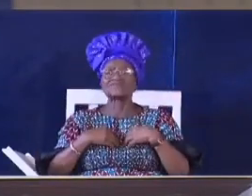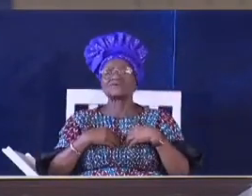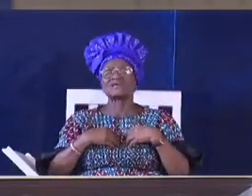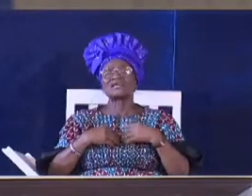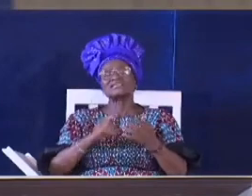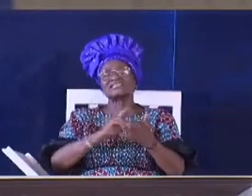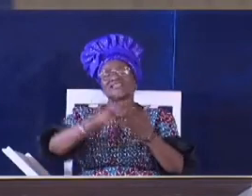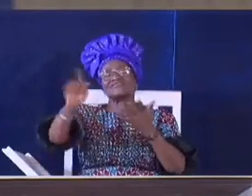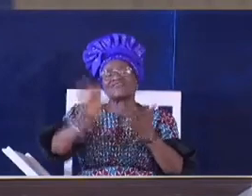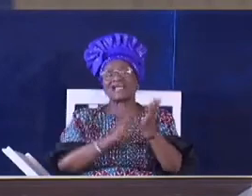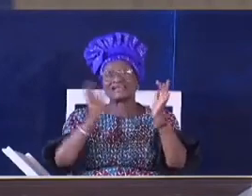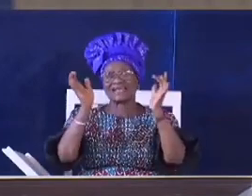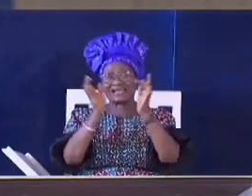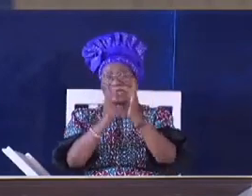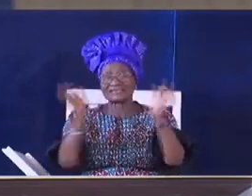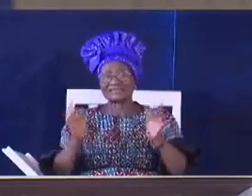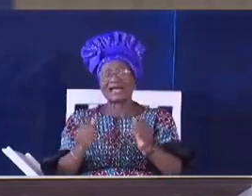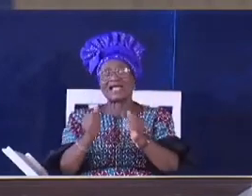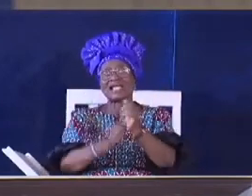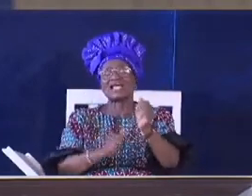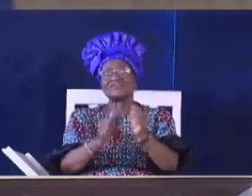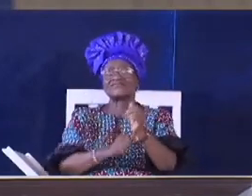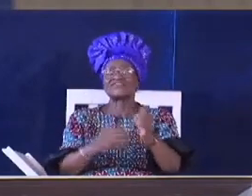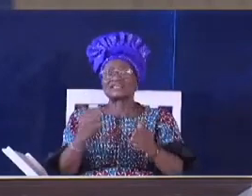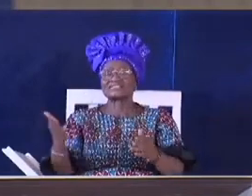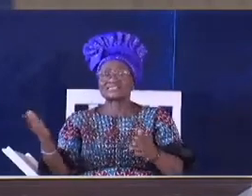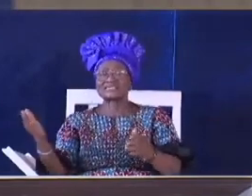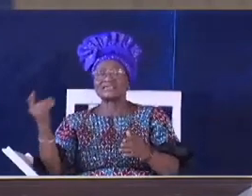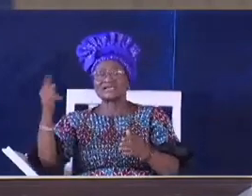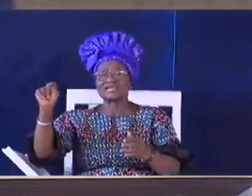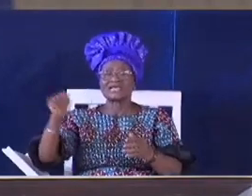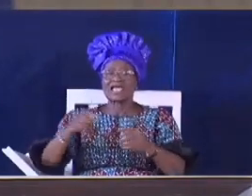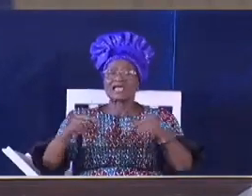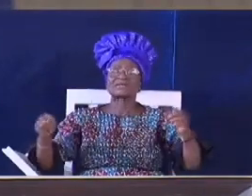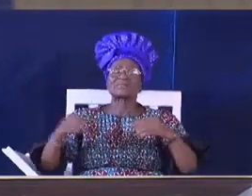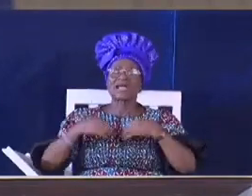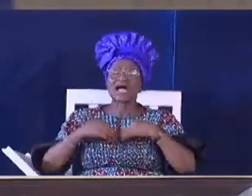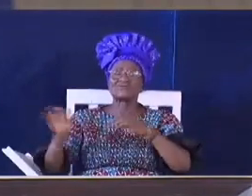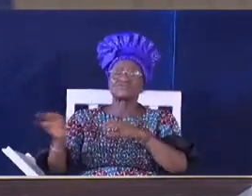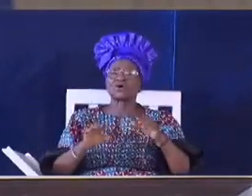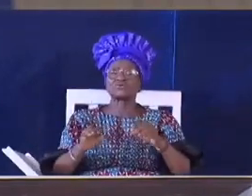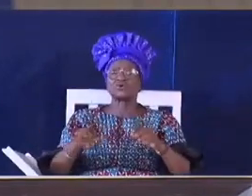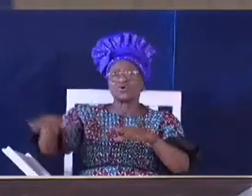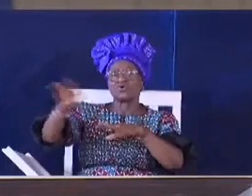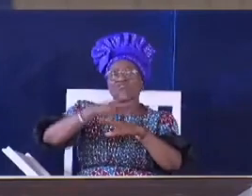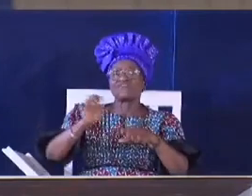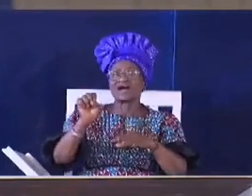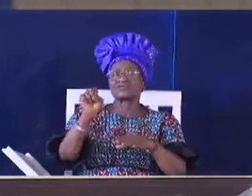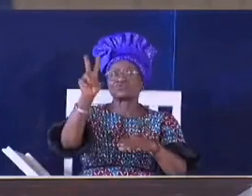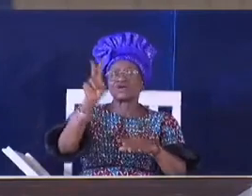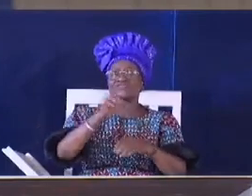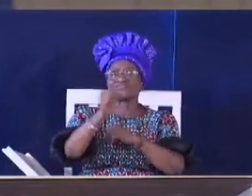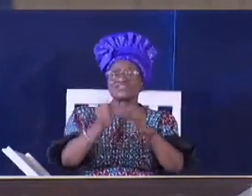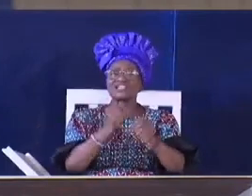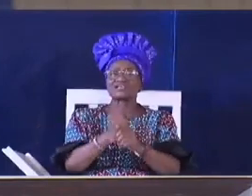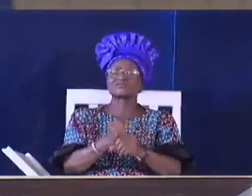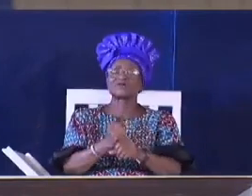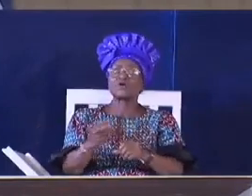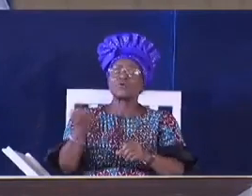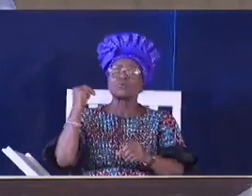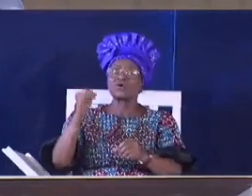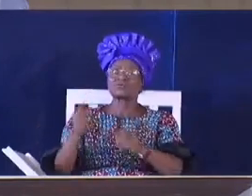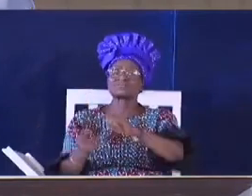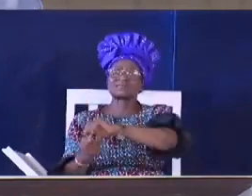everything that the enemy had done over the years, over 12 years, were reversed in one single